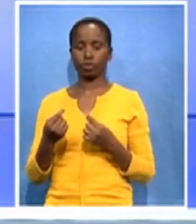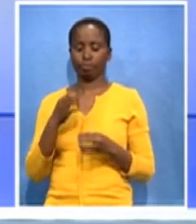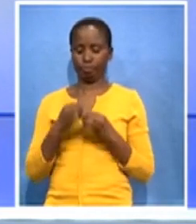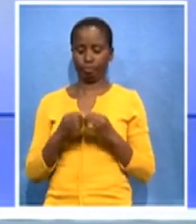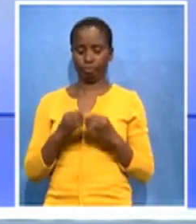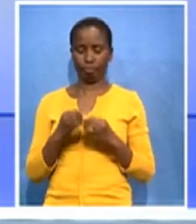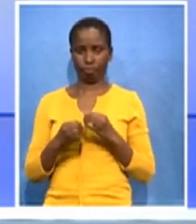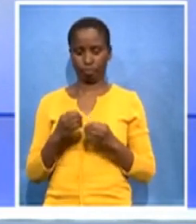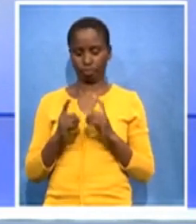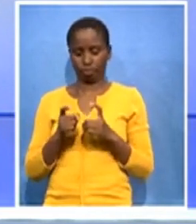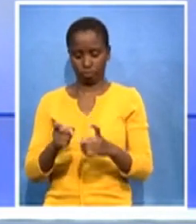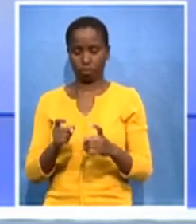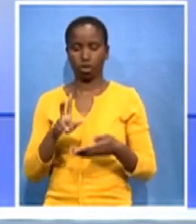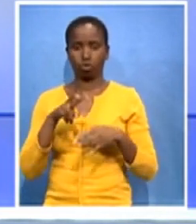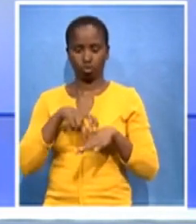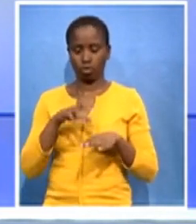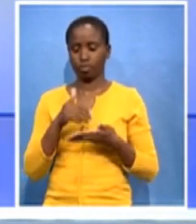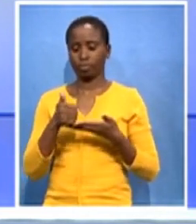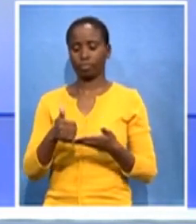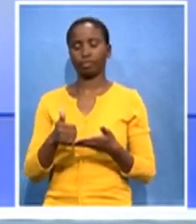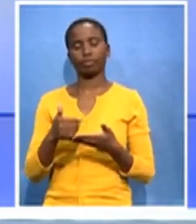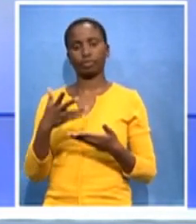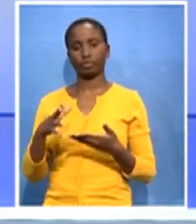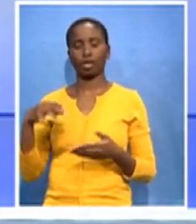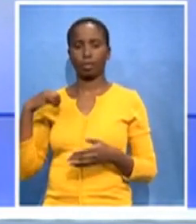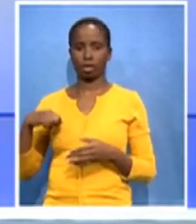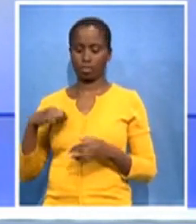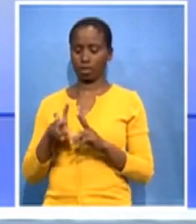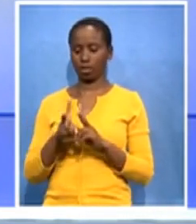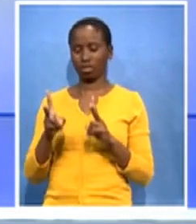municipalities experiencing challenges. That's the word from the President.